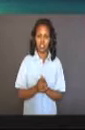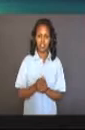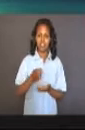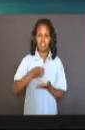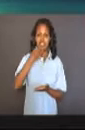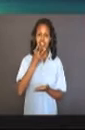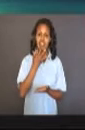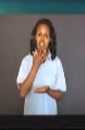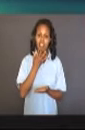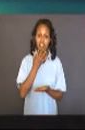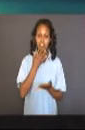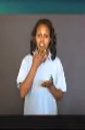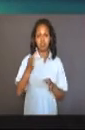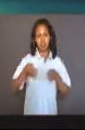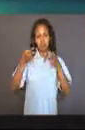So is glass.